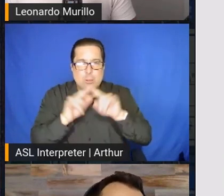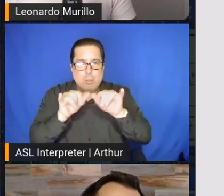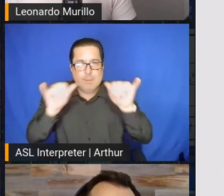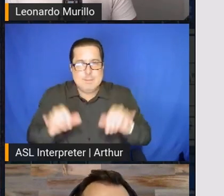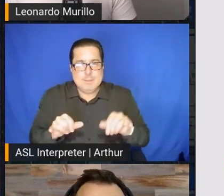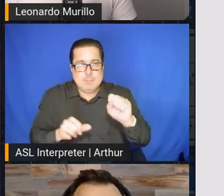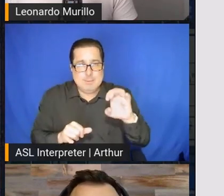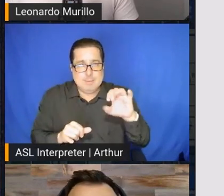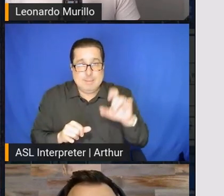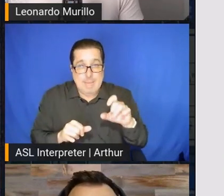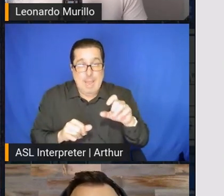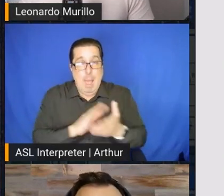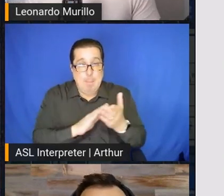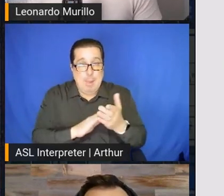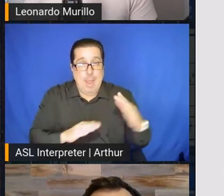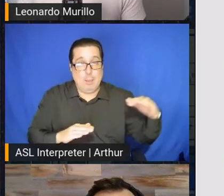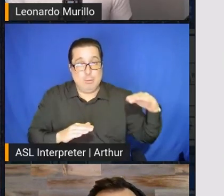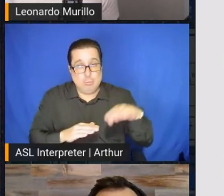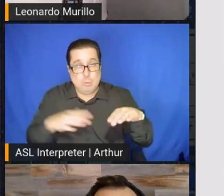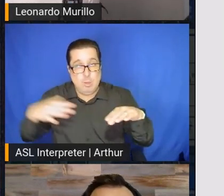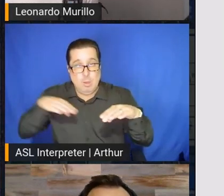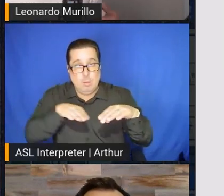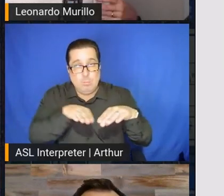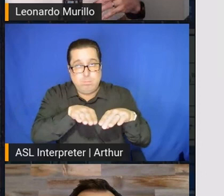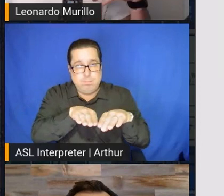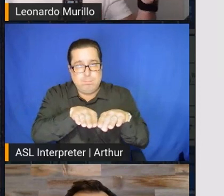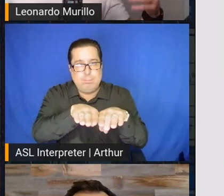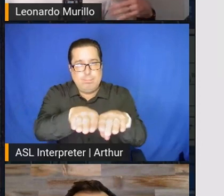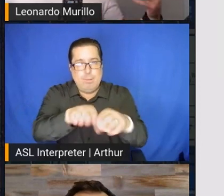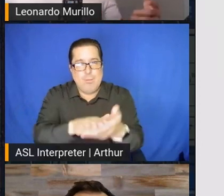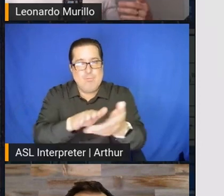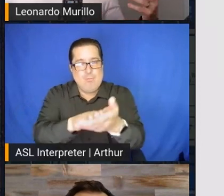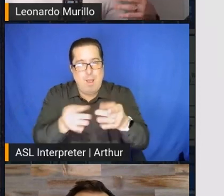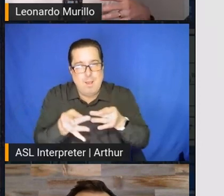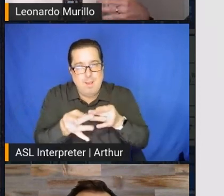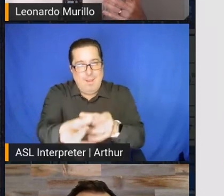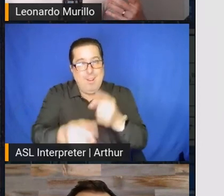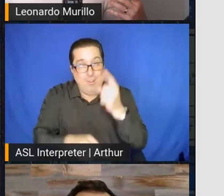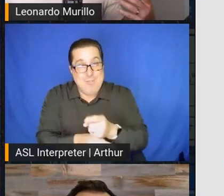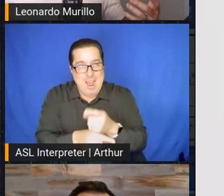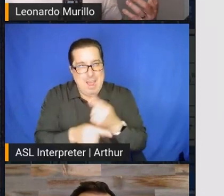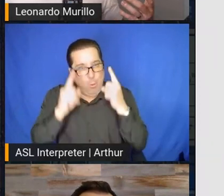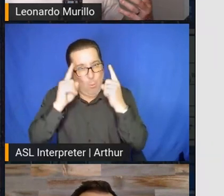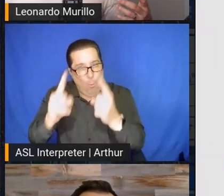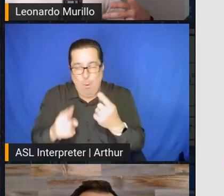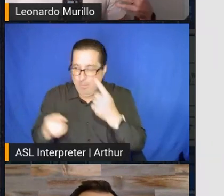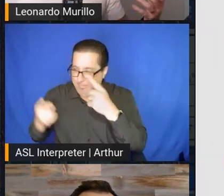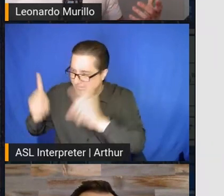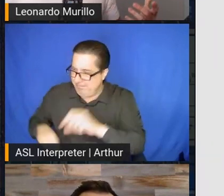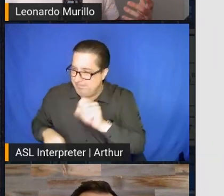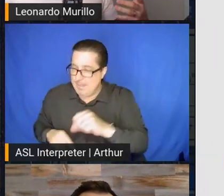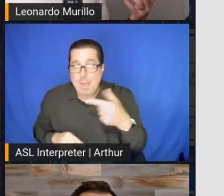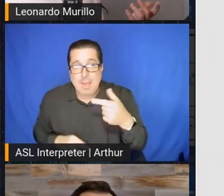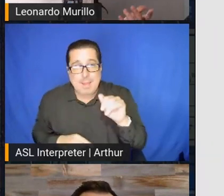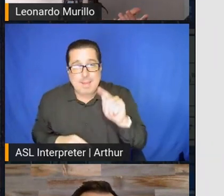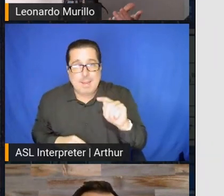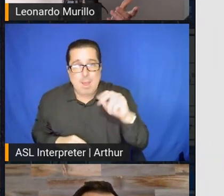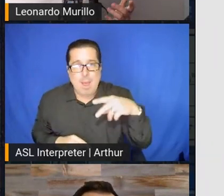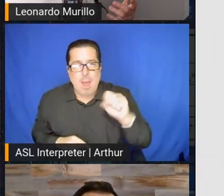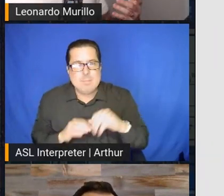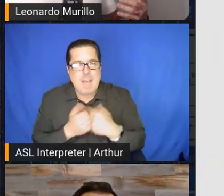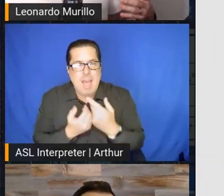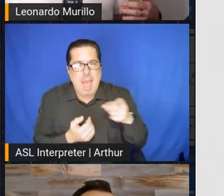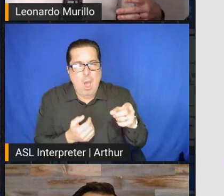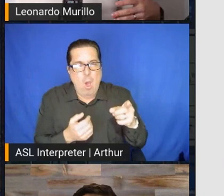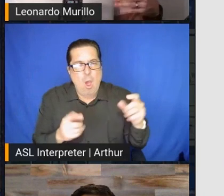that run on them as well. Totally agree. And there's this kind of usual debate as to how does GitOps relate to DevOps, right?